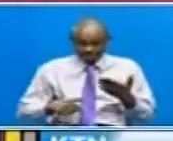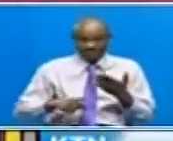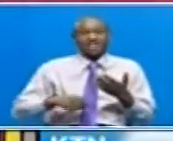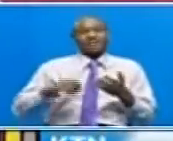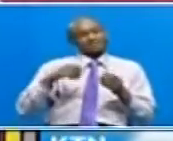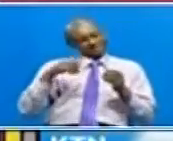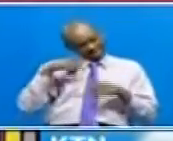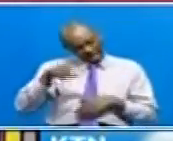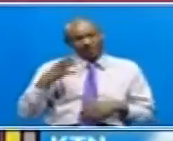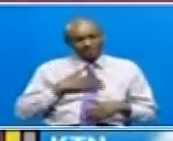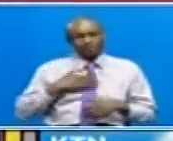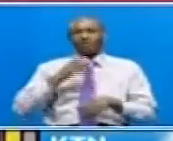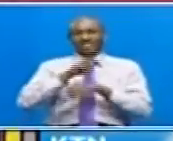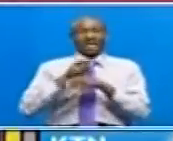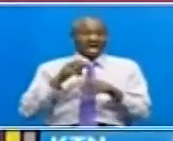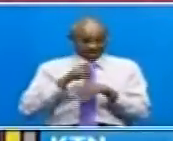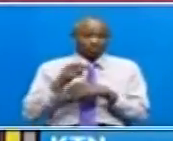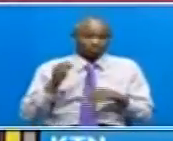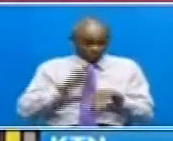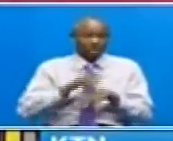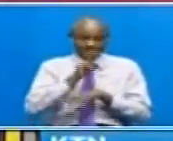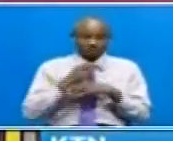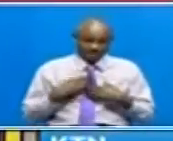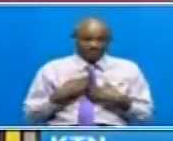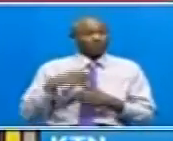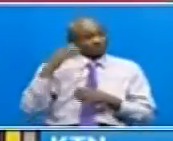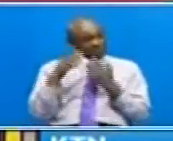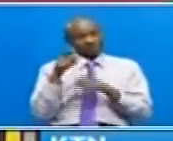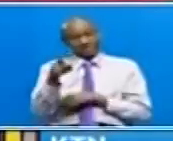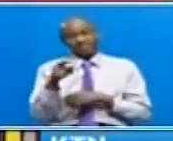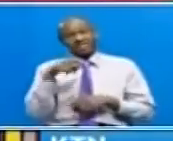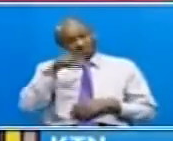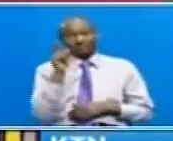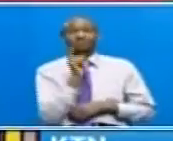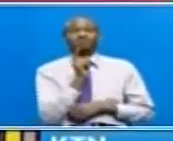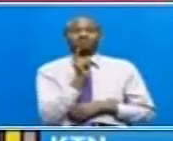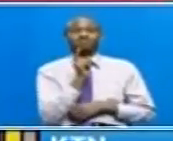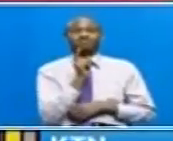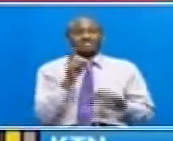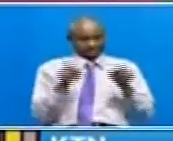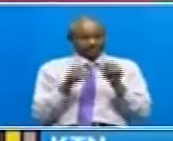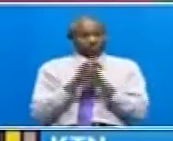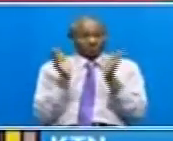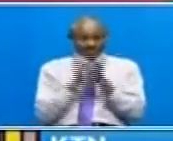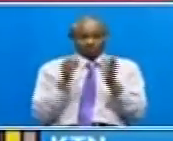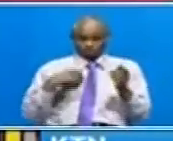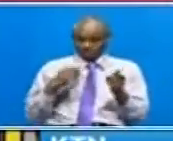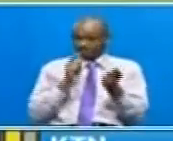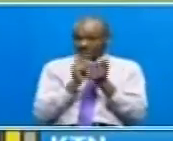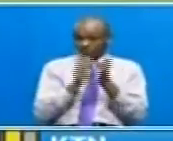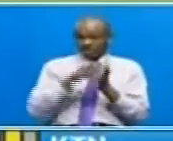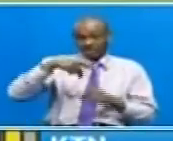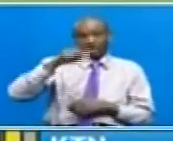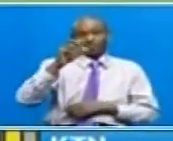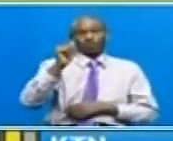here. We know we played Tunisia here so many times, and after 20 minutes they usually finish. So we want to take the same way we played Portugal, like a fast-paced game. That's